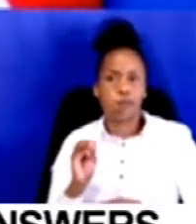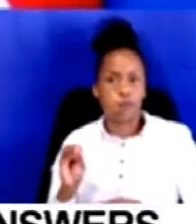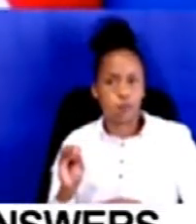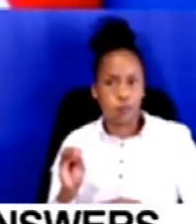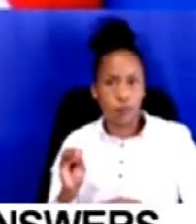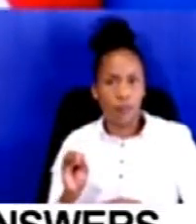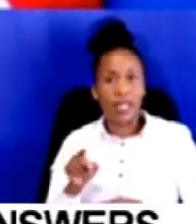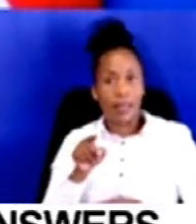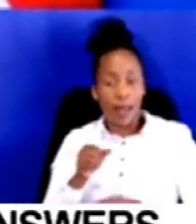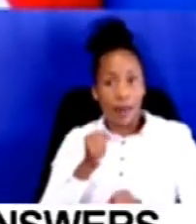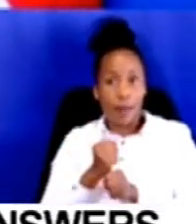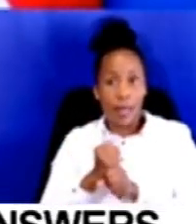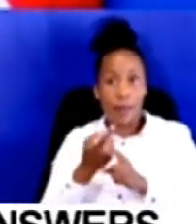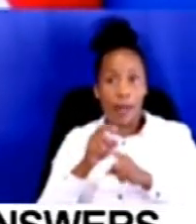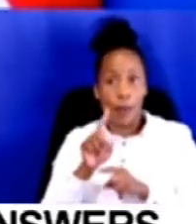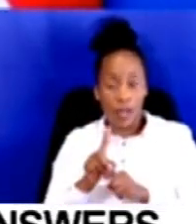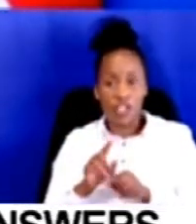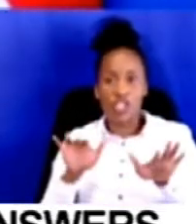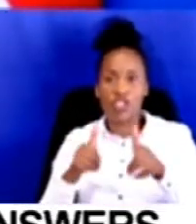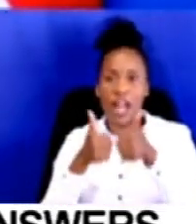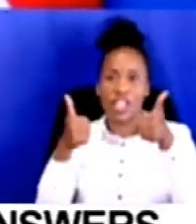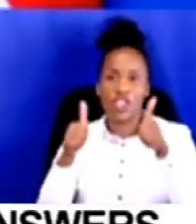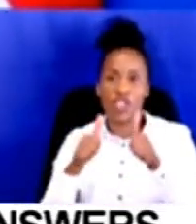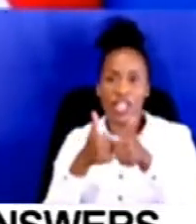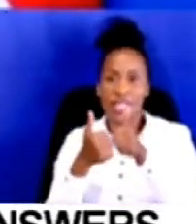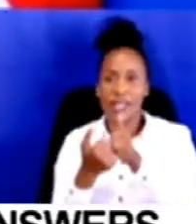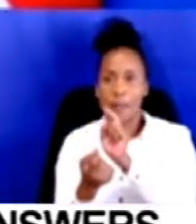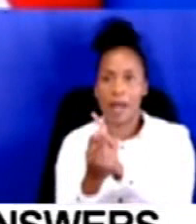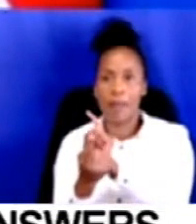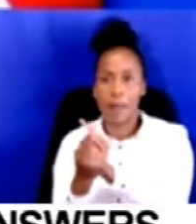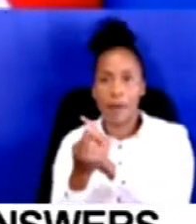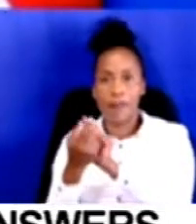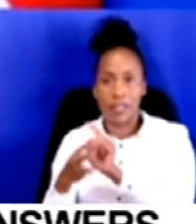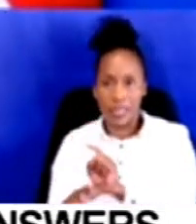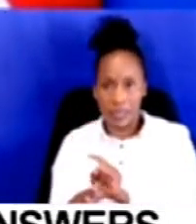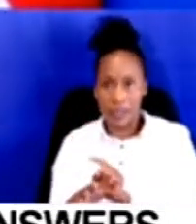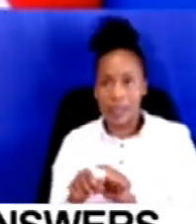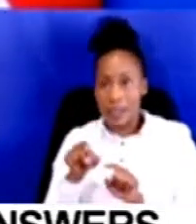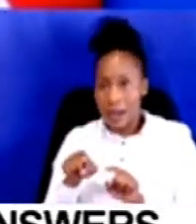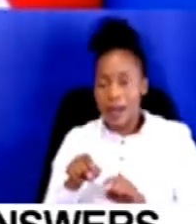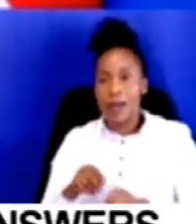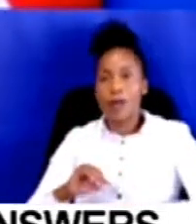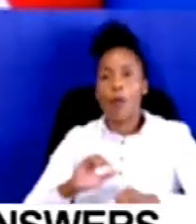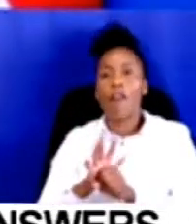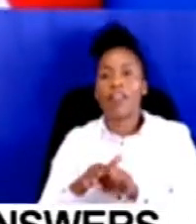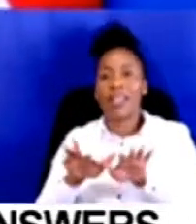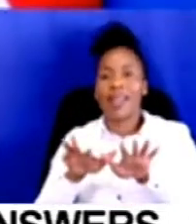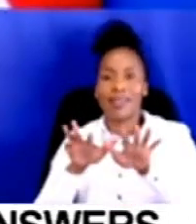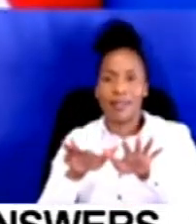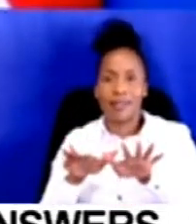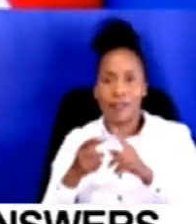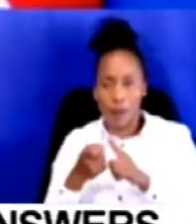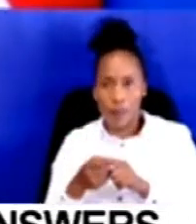are caused by the challenges that we are facing. In the main, COVID-19. A lot of companies